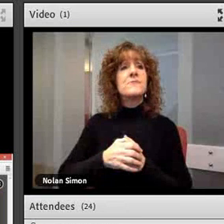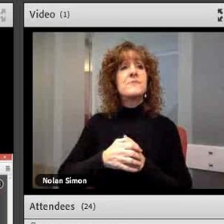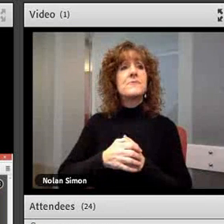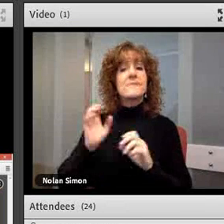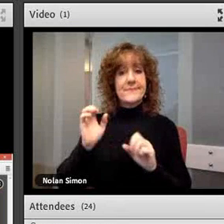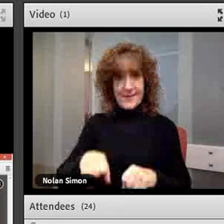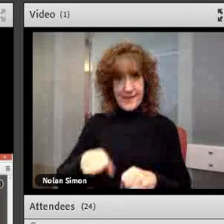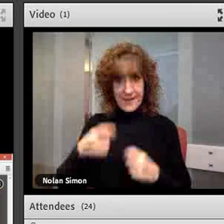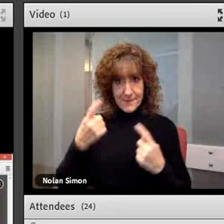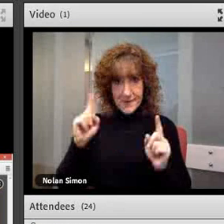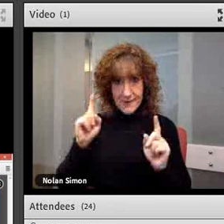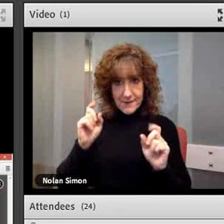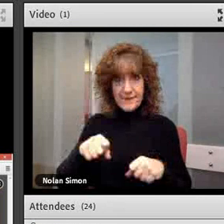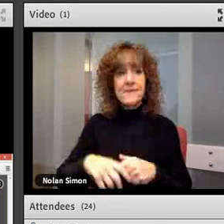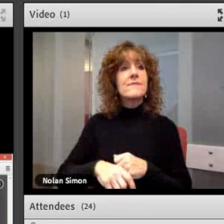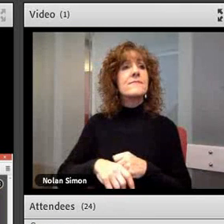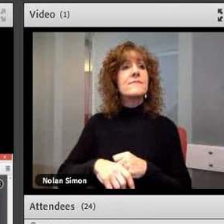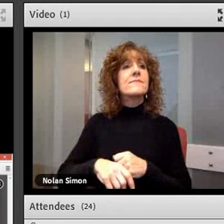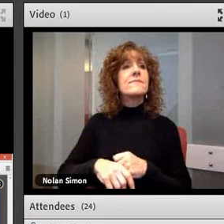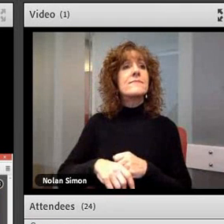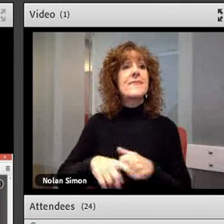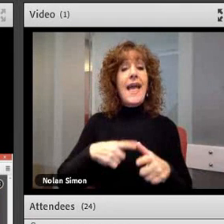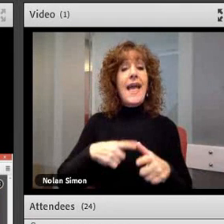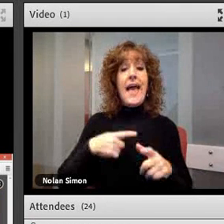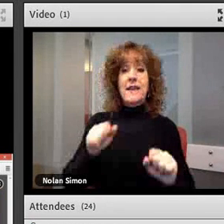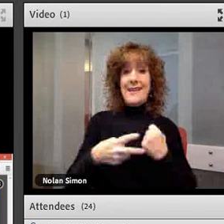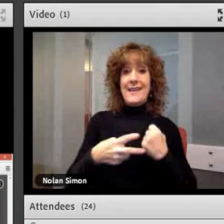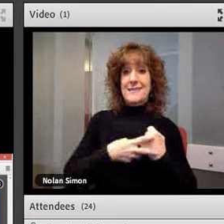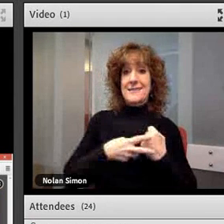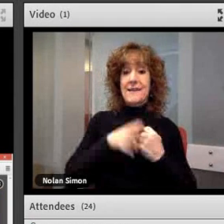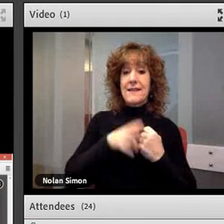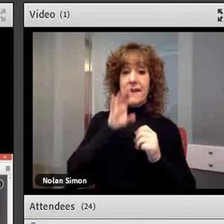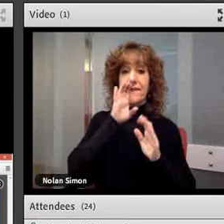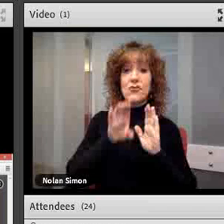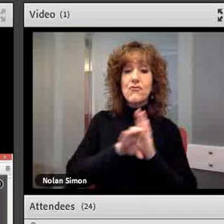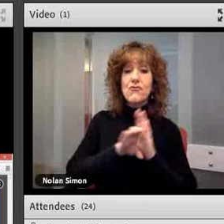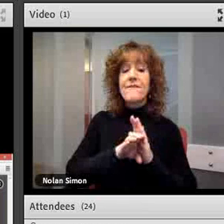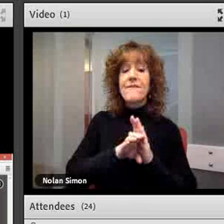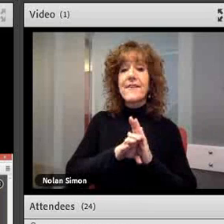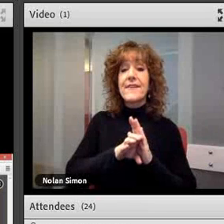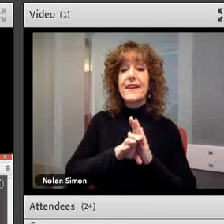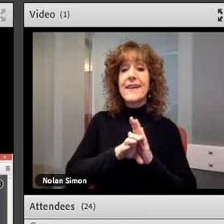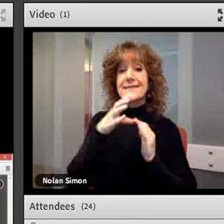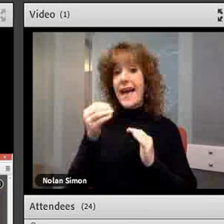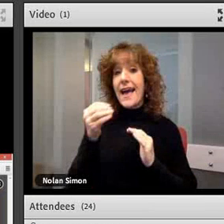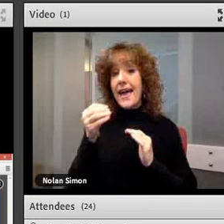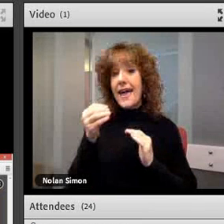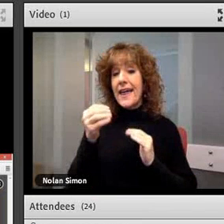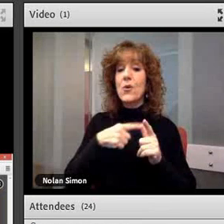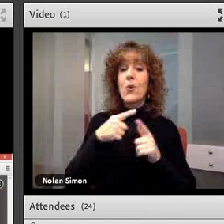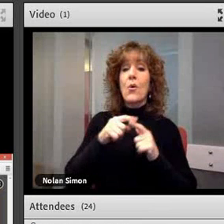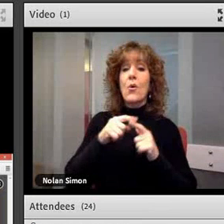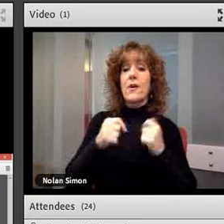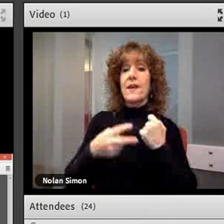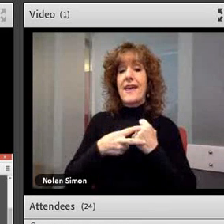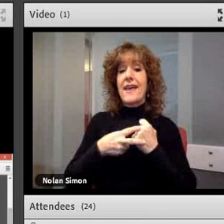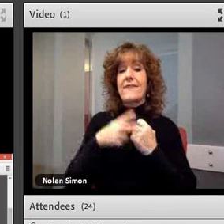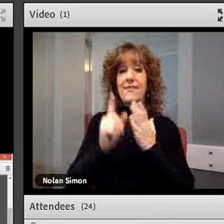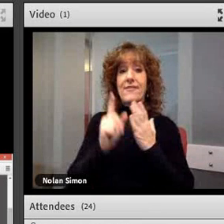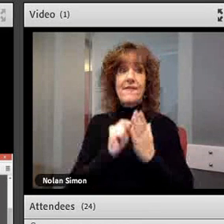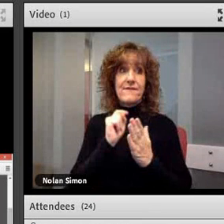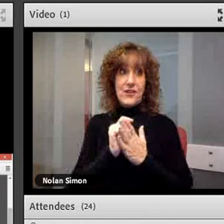I can do that. Okay, and I can save the graphics and or the video. Okay,